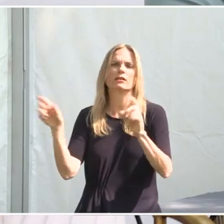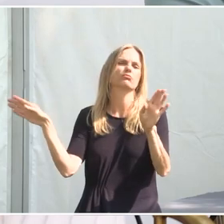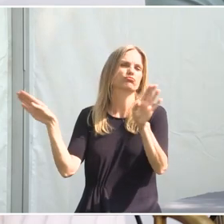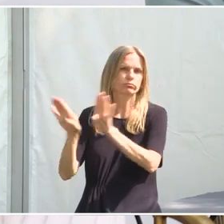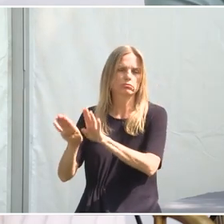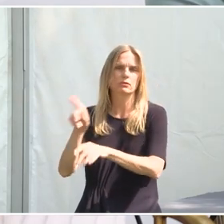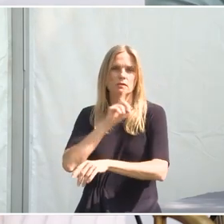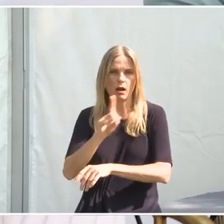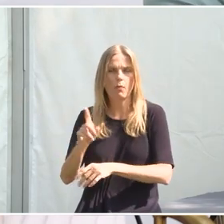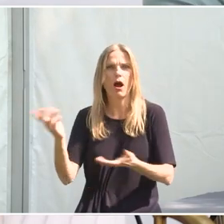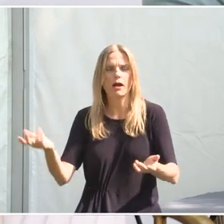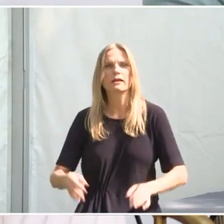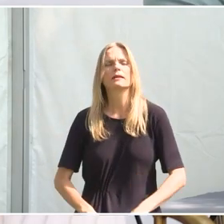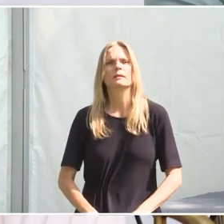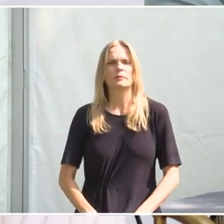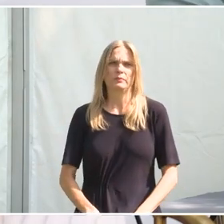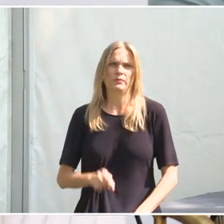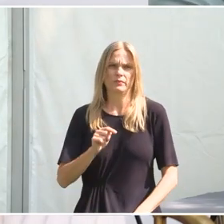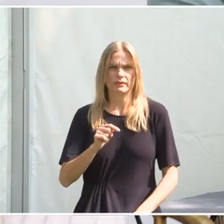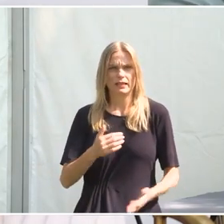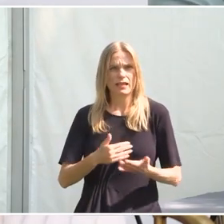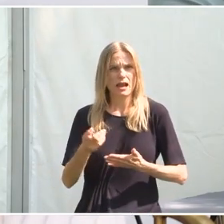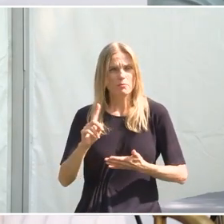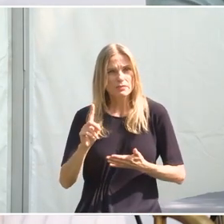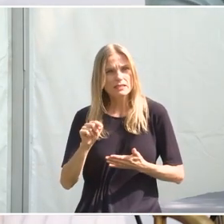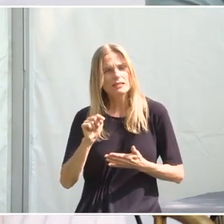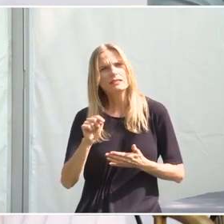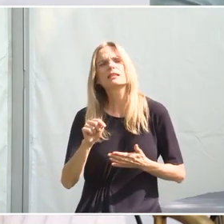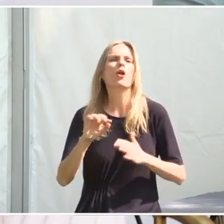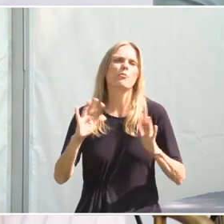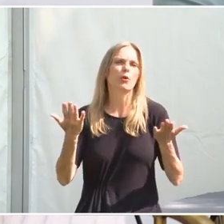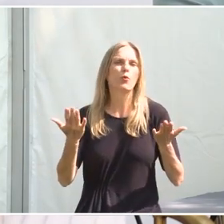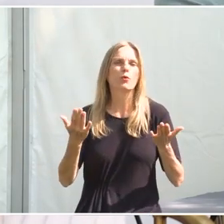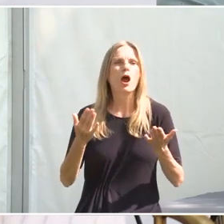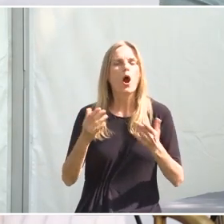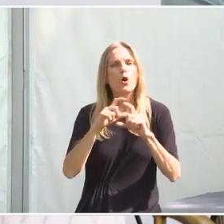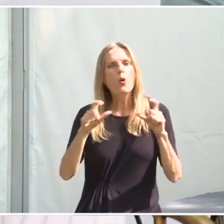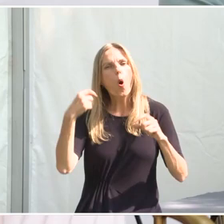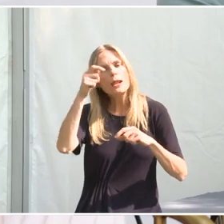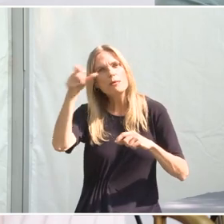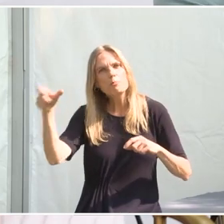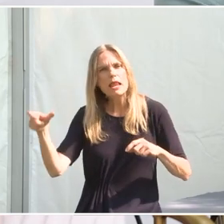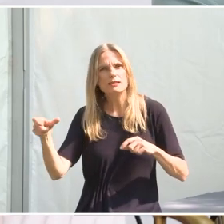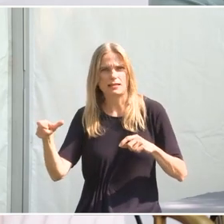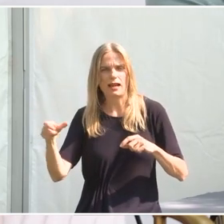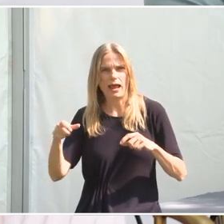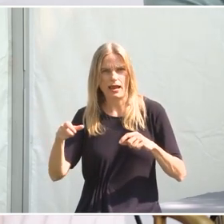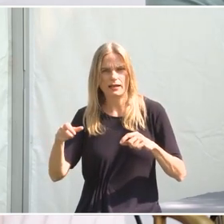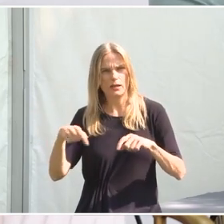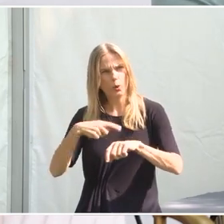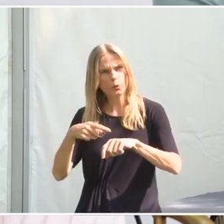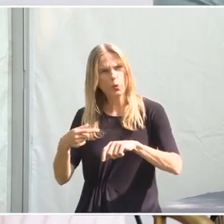over to kids-specific extracurricular activities or to youth